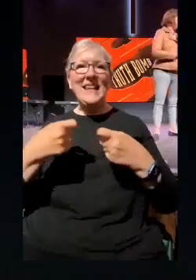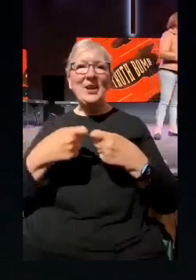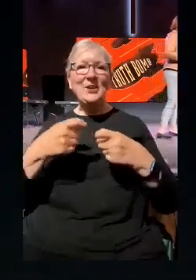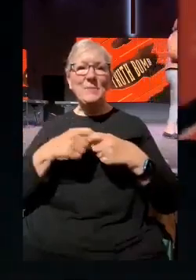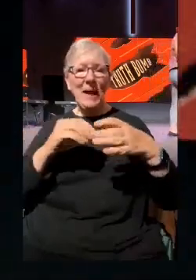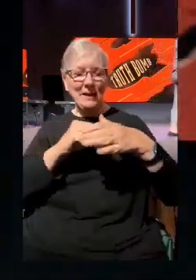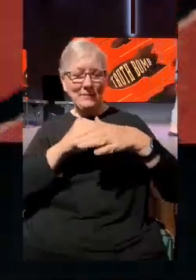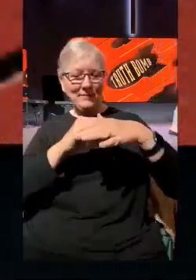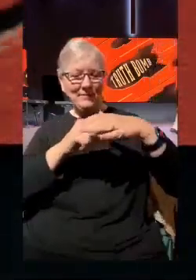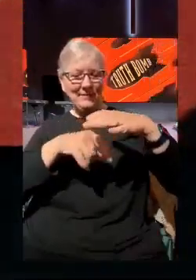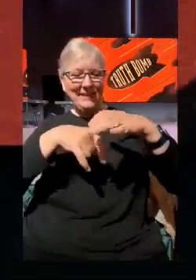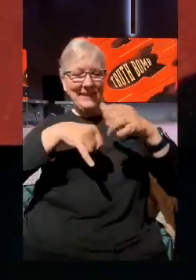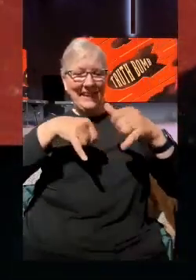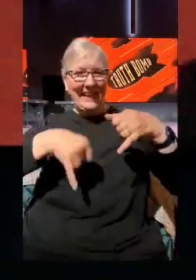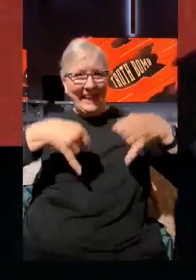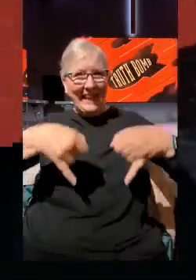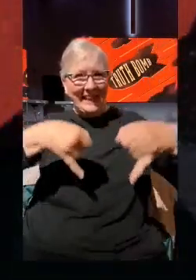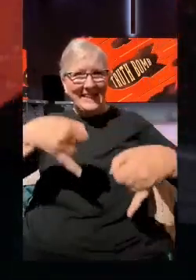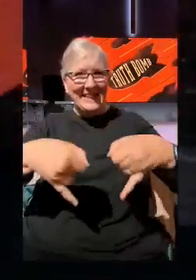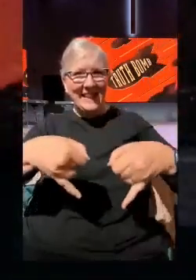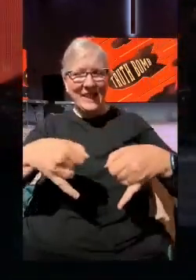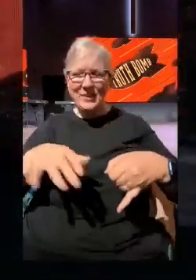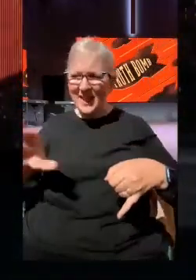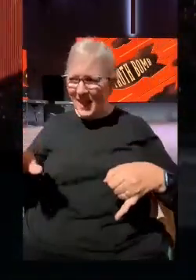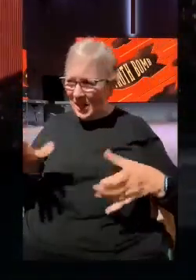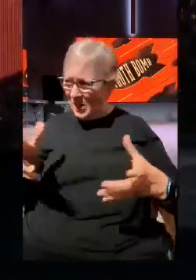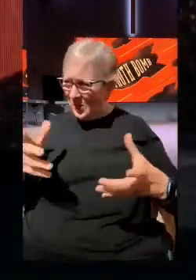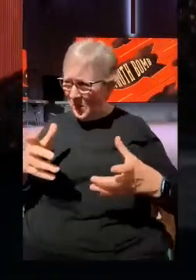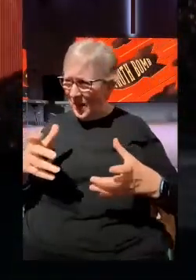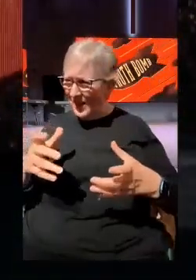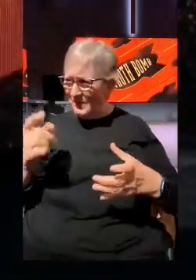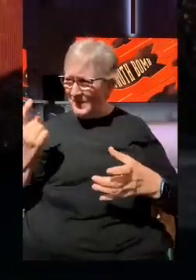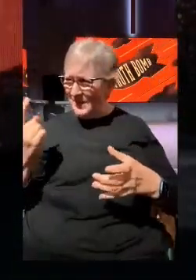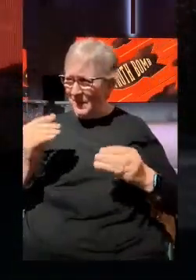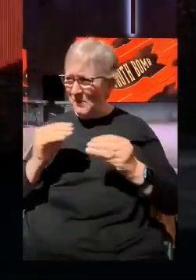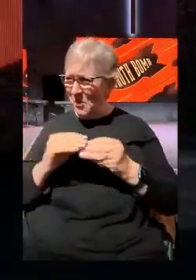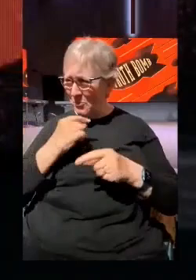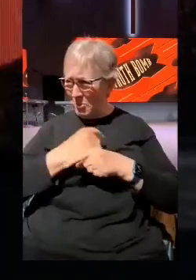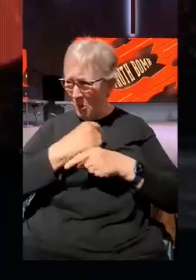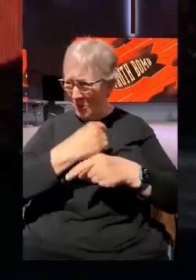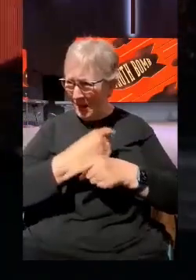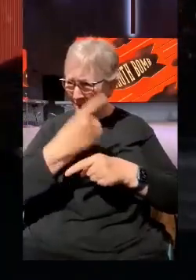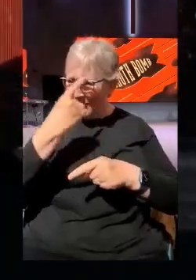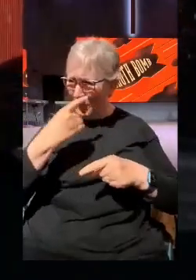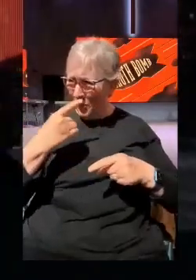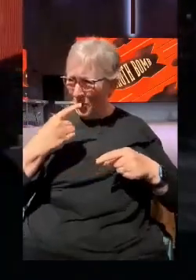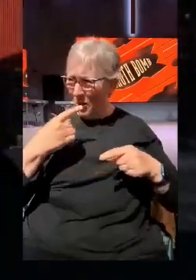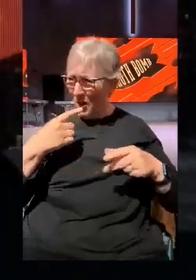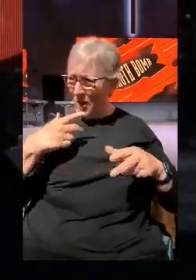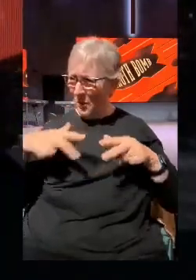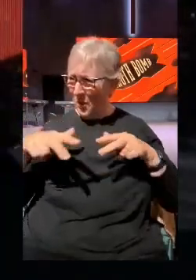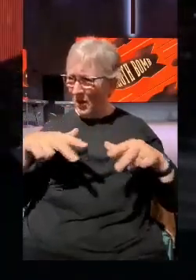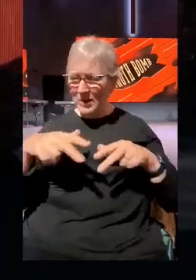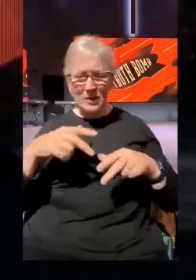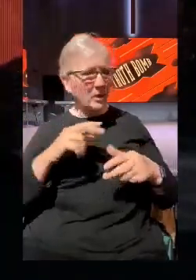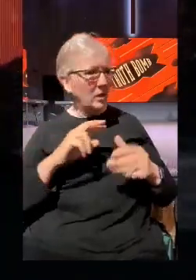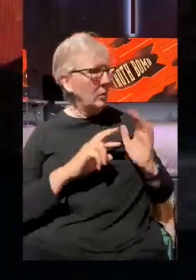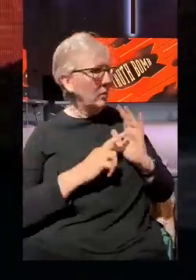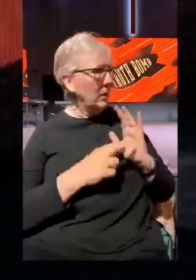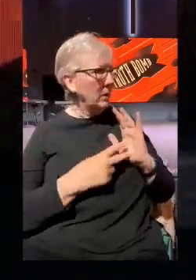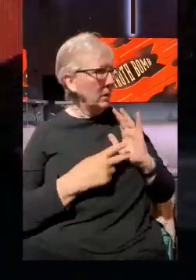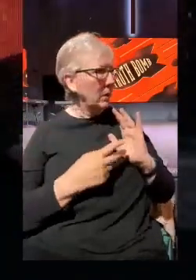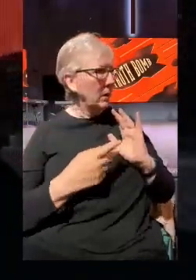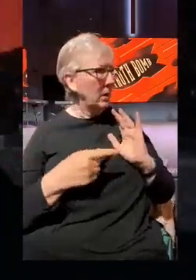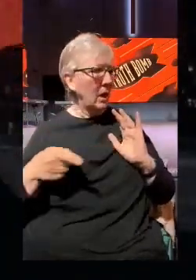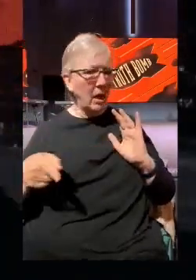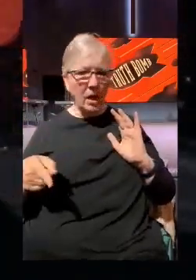Christy, do you want to, like, change into something maybe more appropriate for the hike to the climb? And she said, what do you mean? This is all I